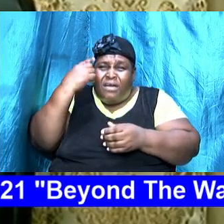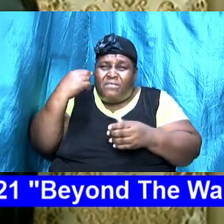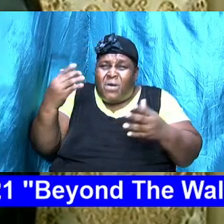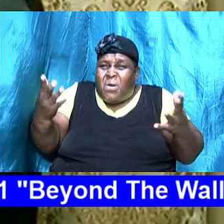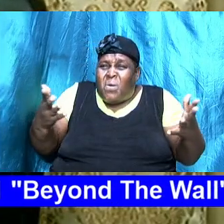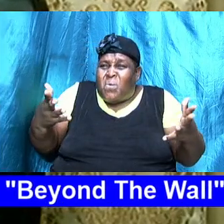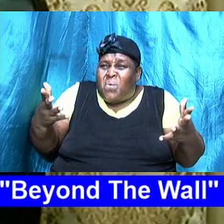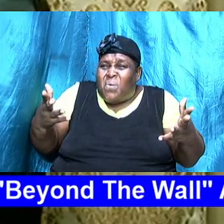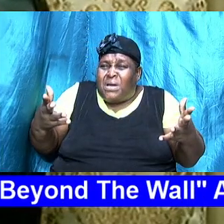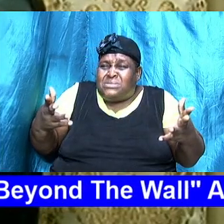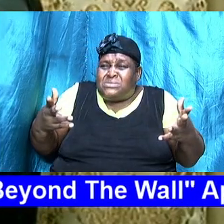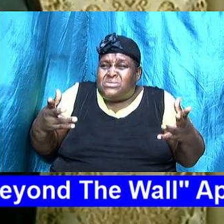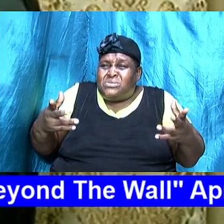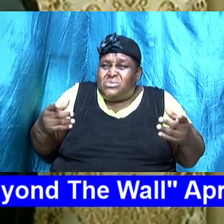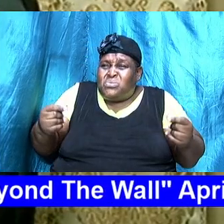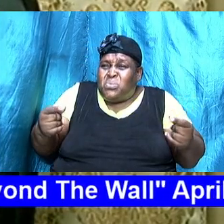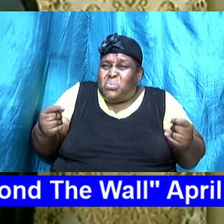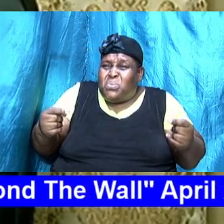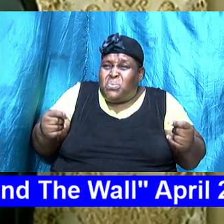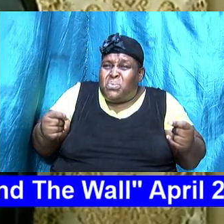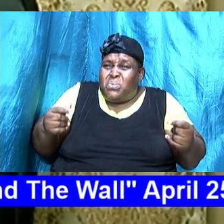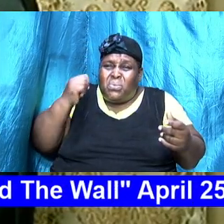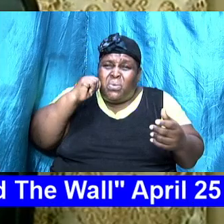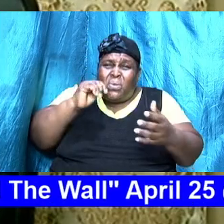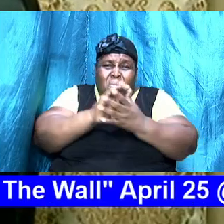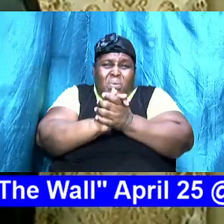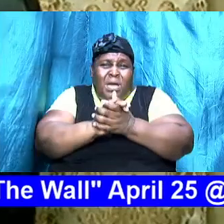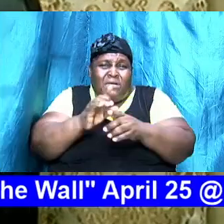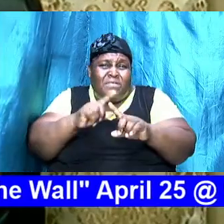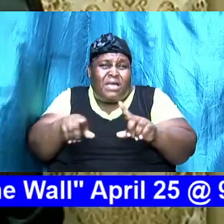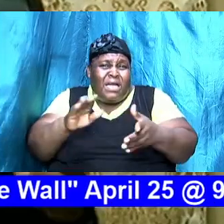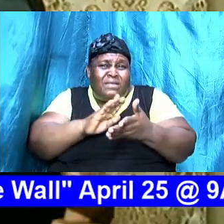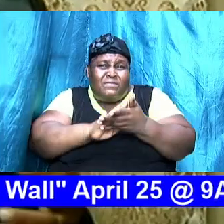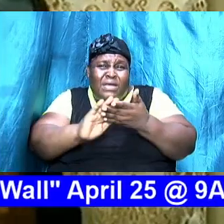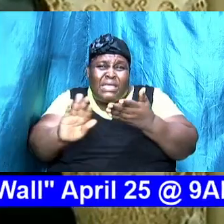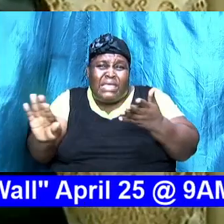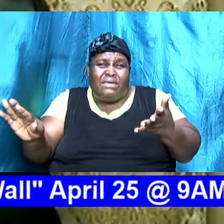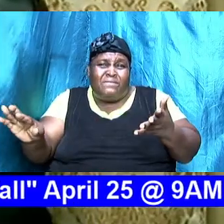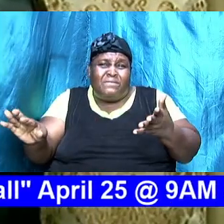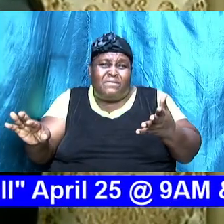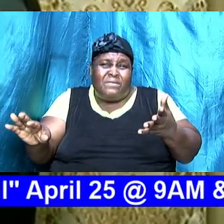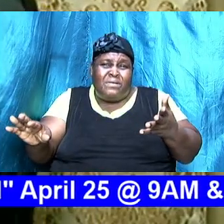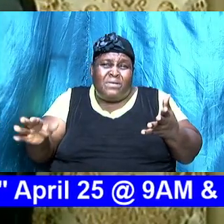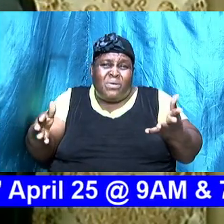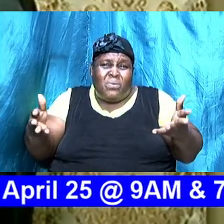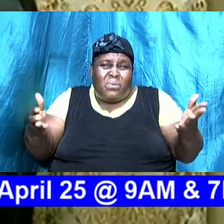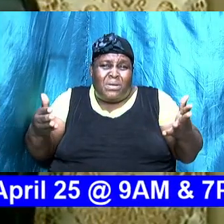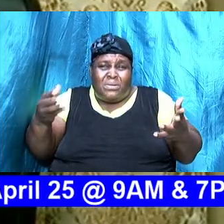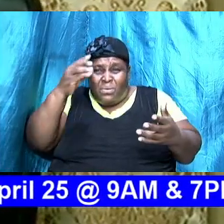wrote that she can't forgive her husband. And what was it that they did?